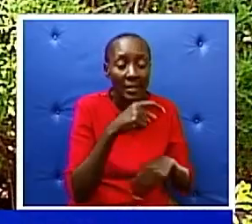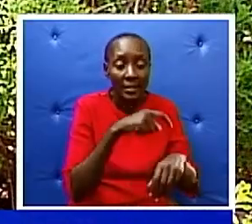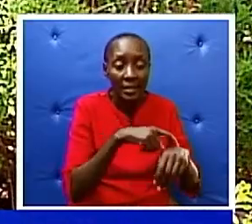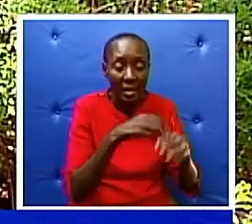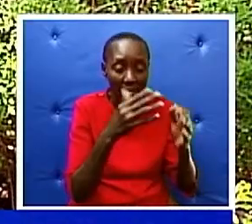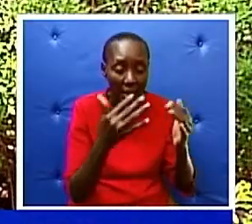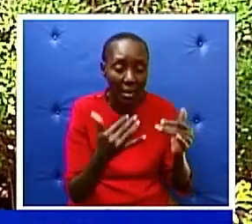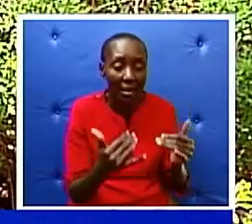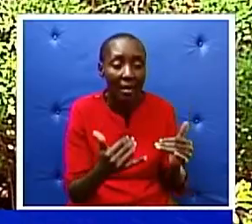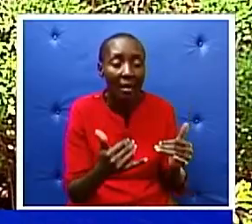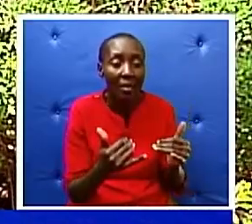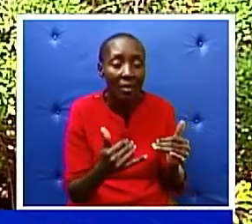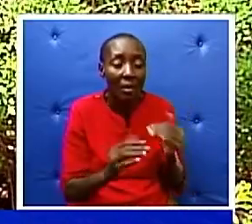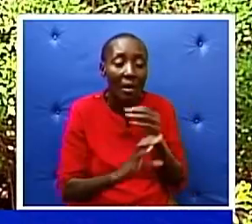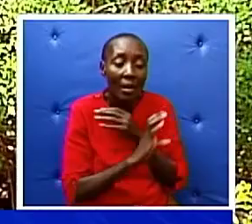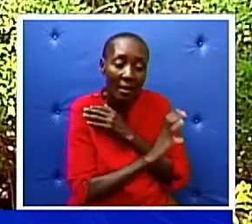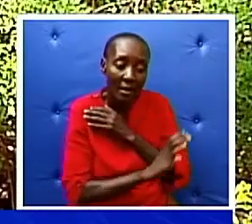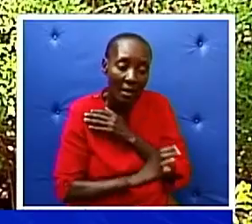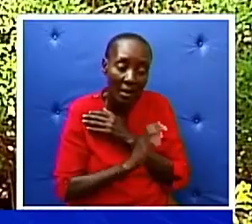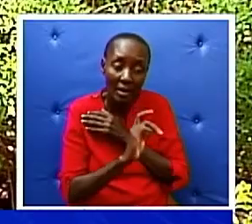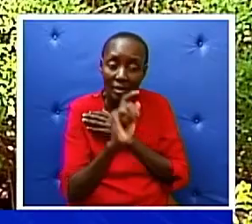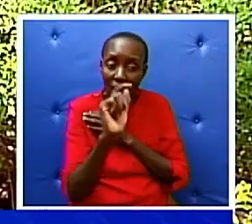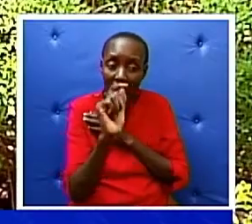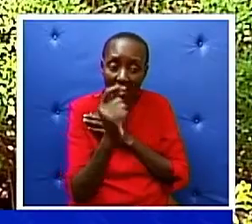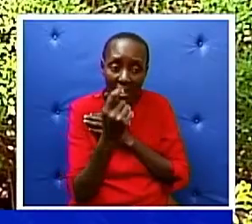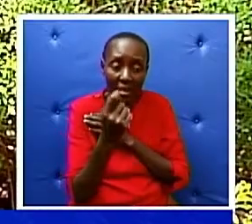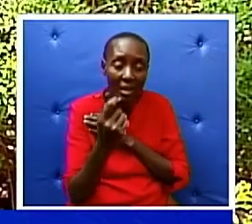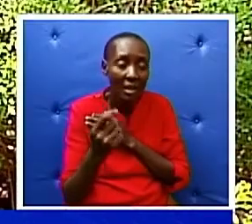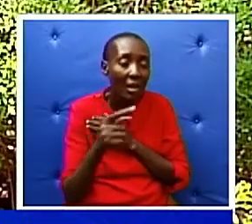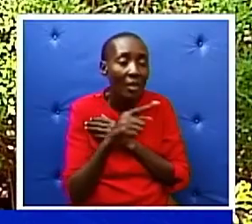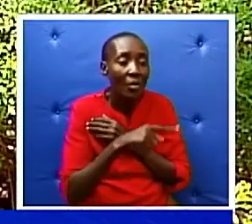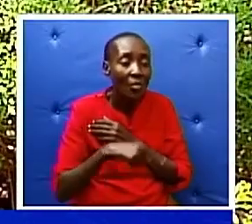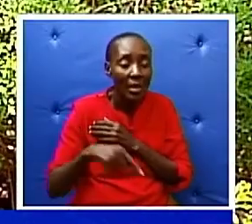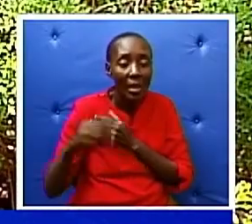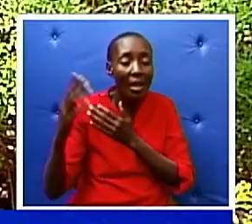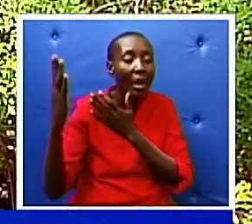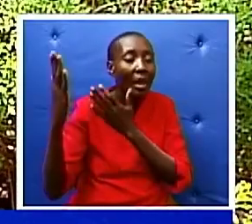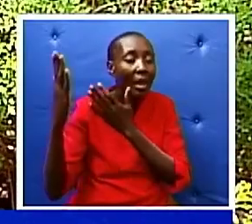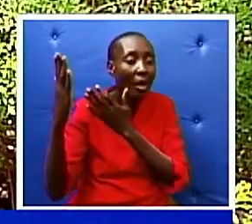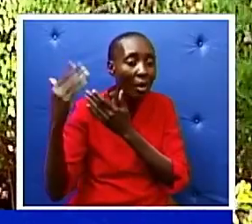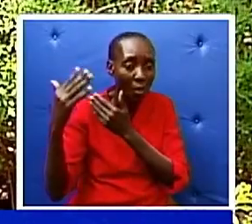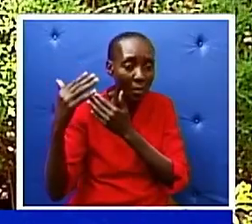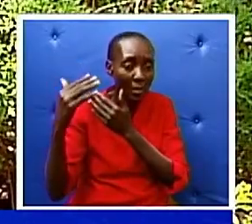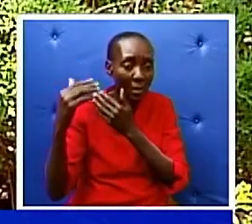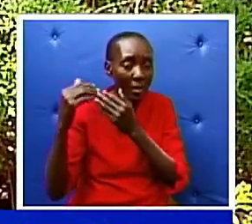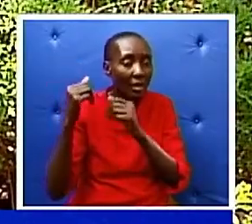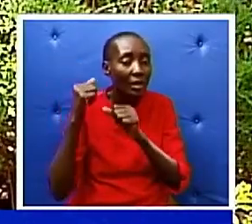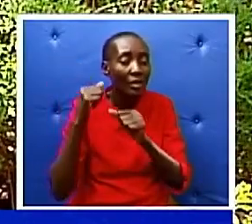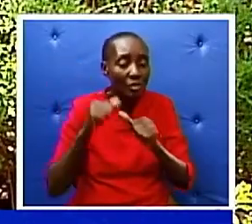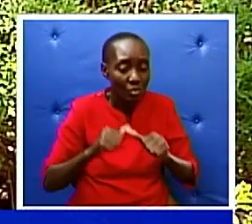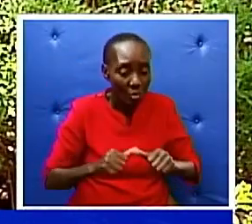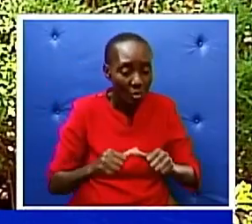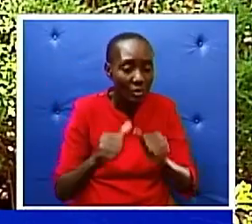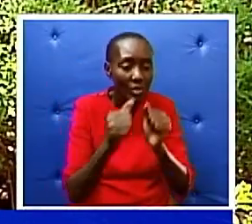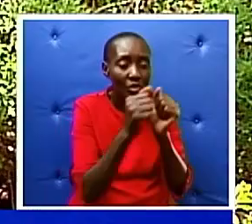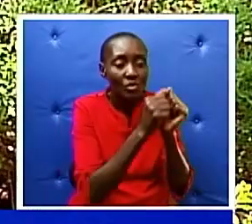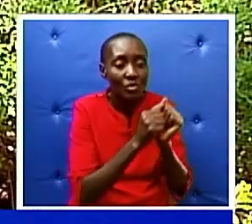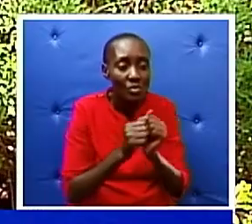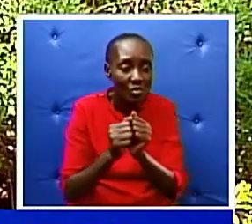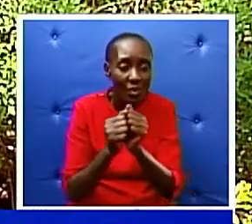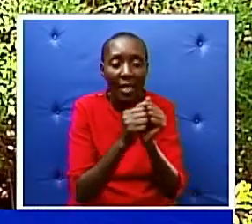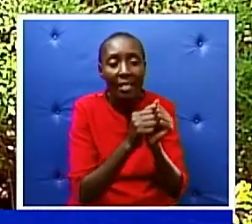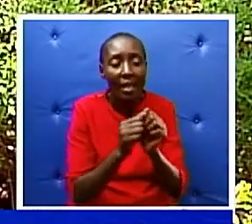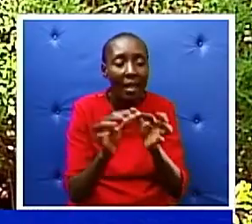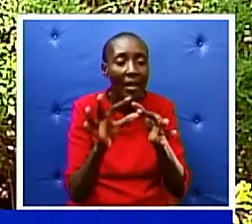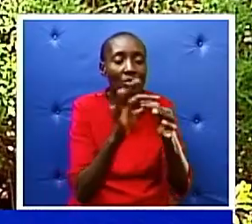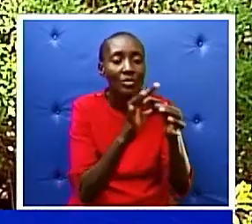in time as a country, we are looking forward to moving together as one, devoid of our